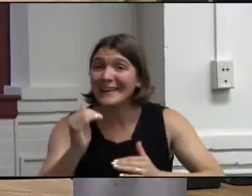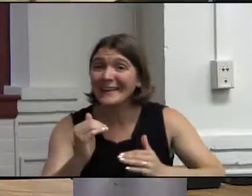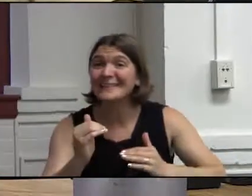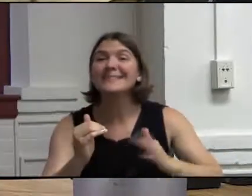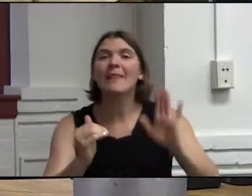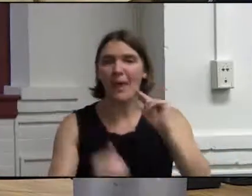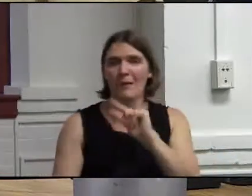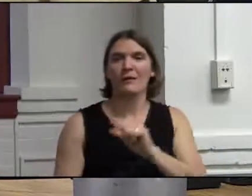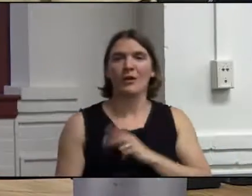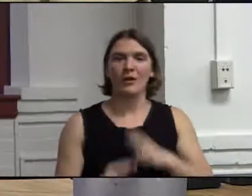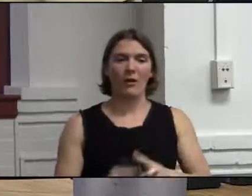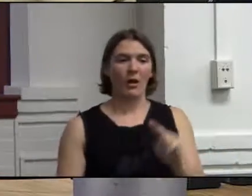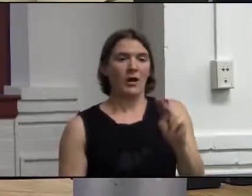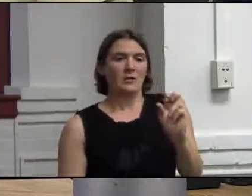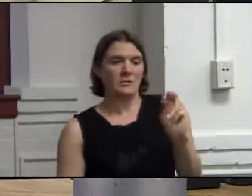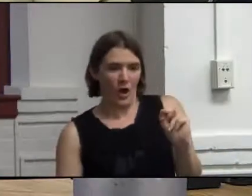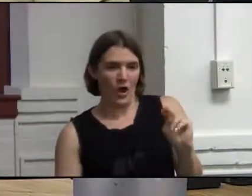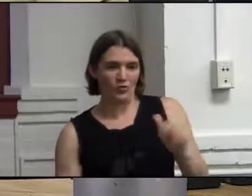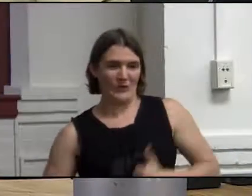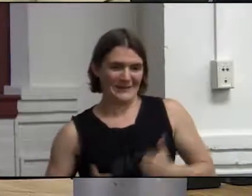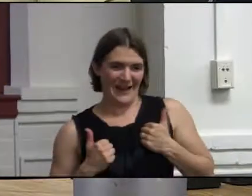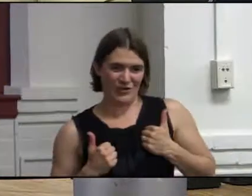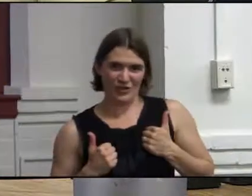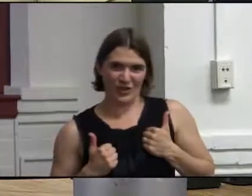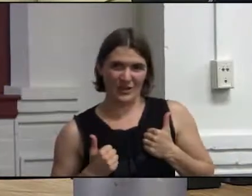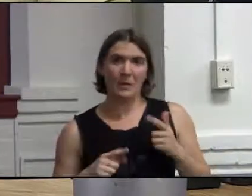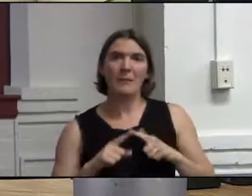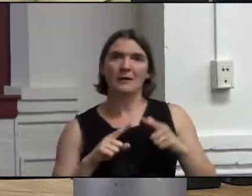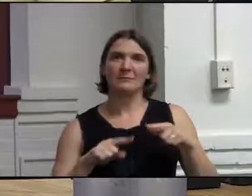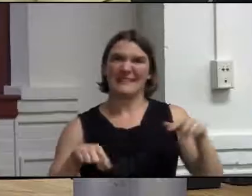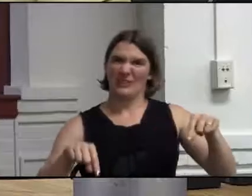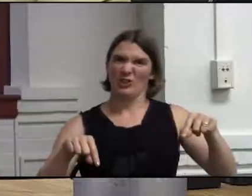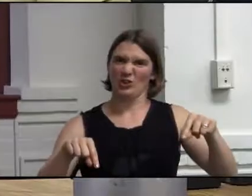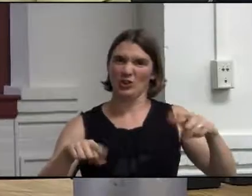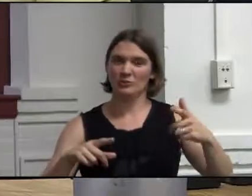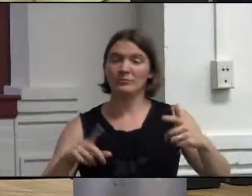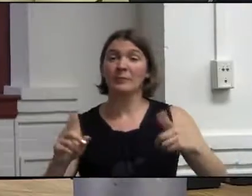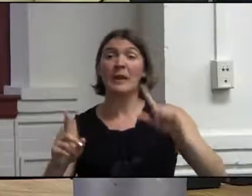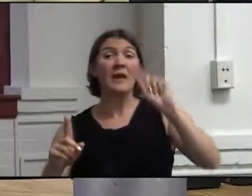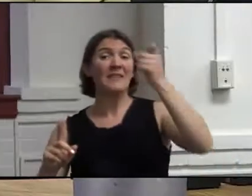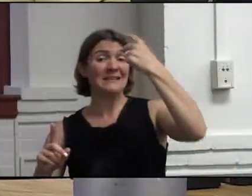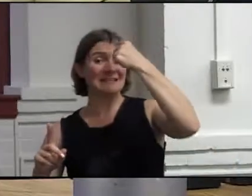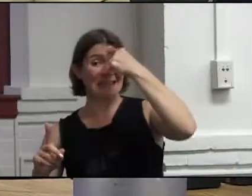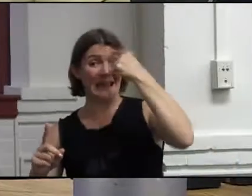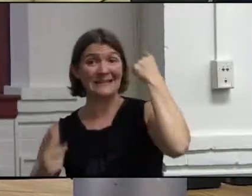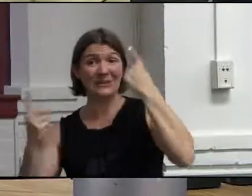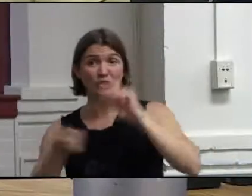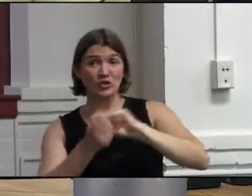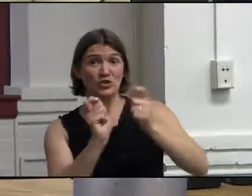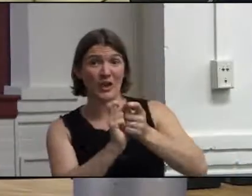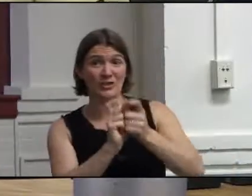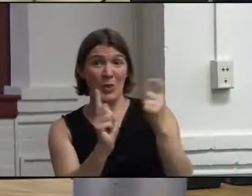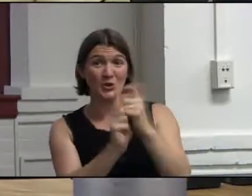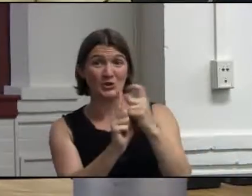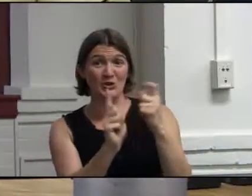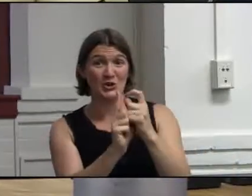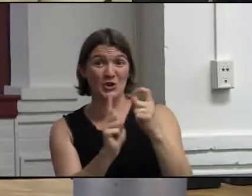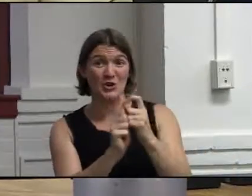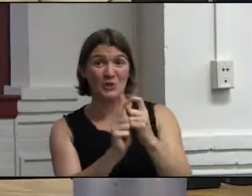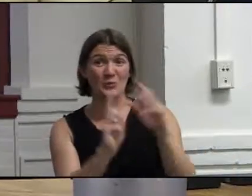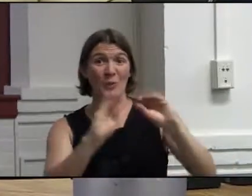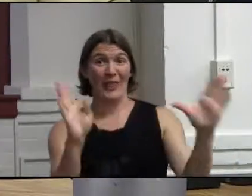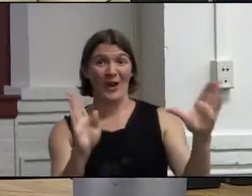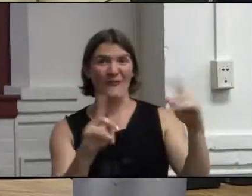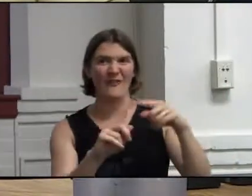qualify as non-residential. Okay. The state legislature is actually considering changing that terminology in